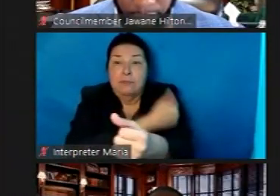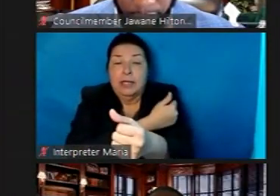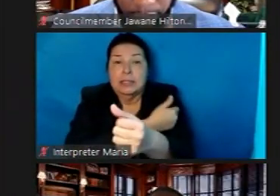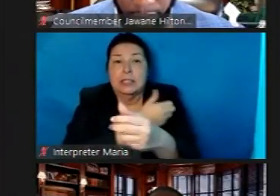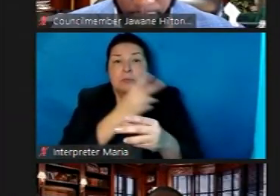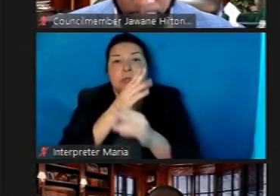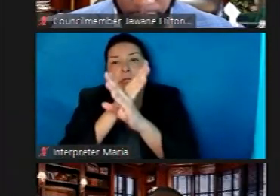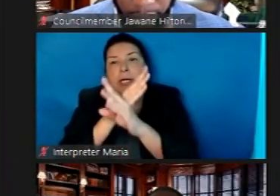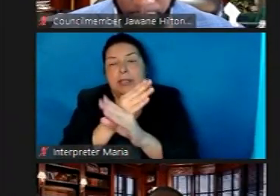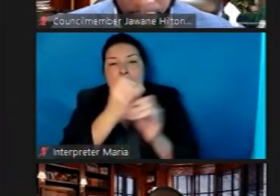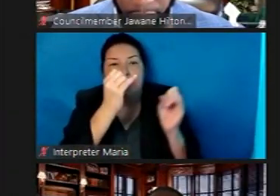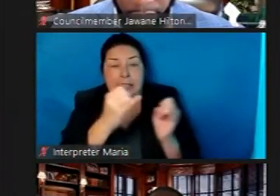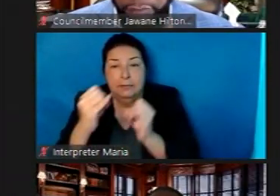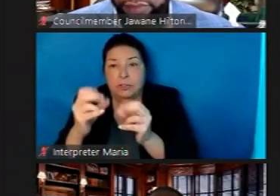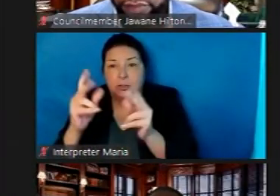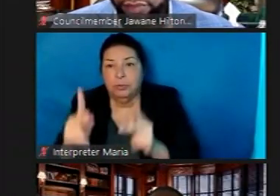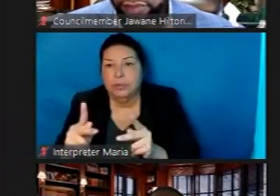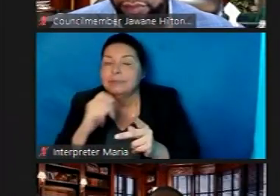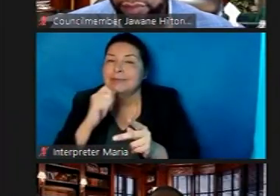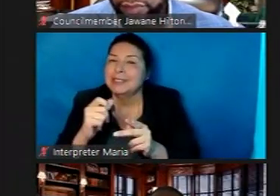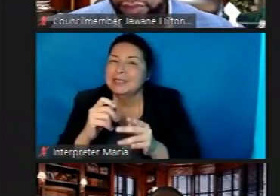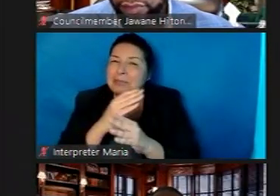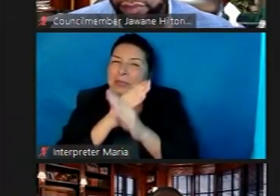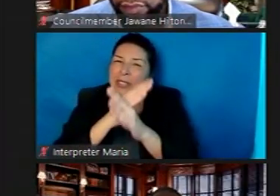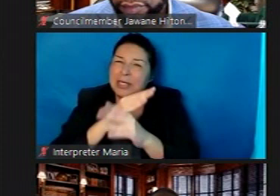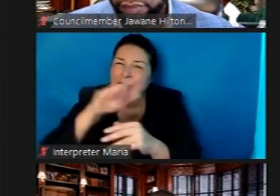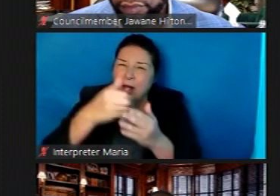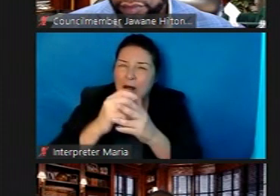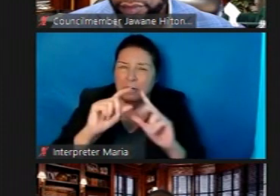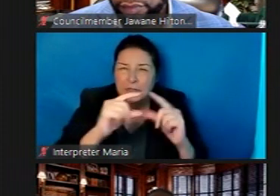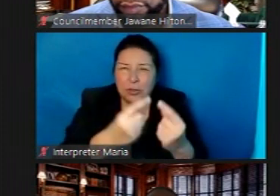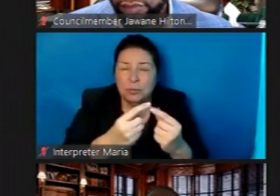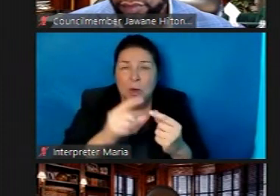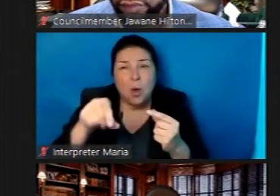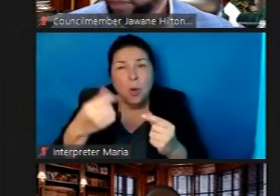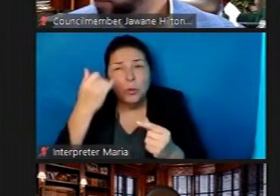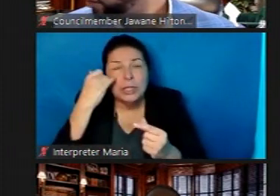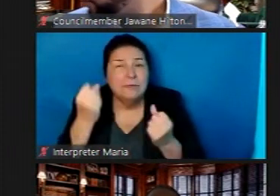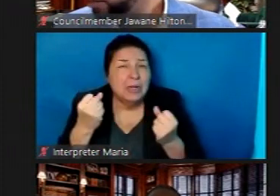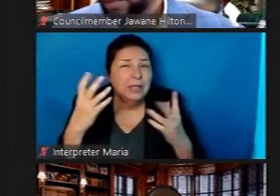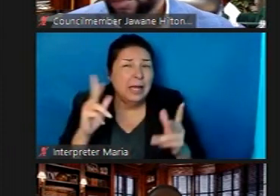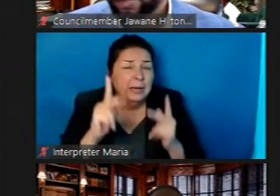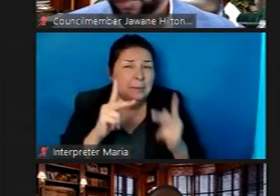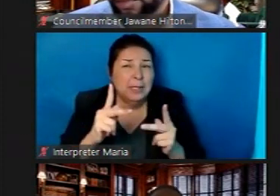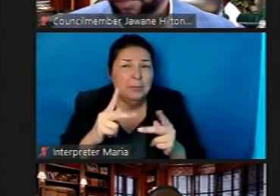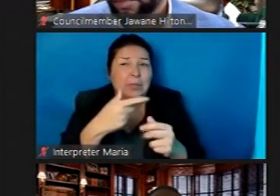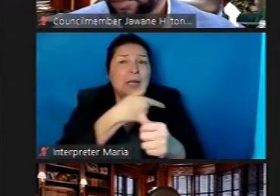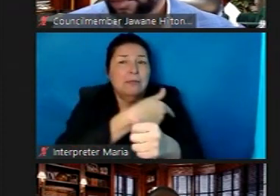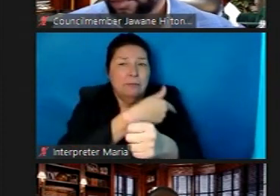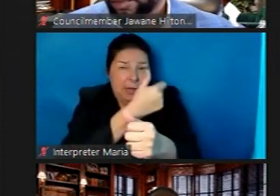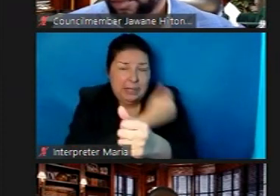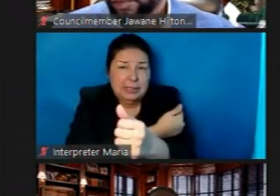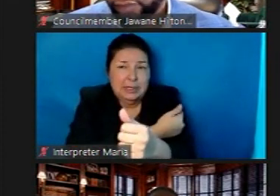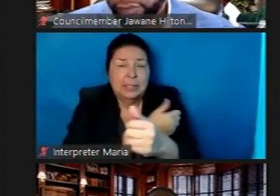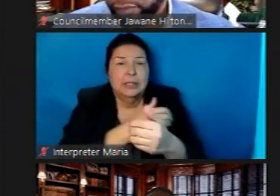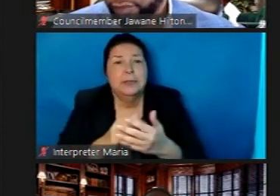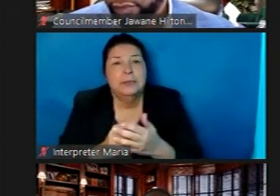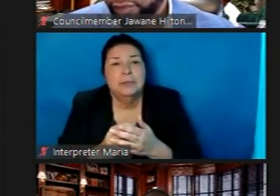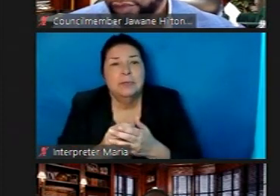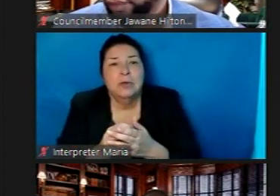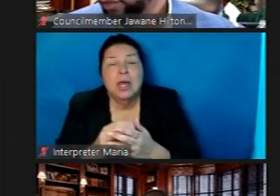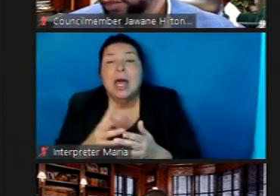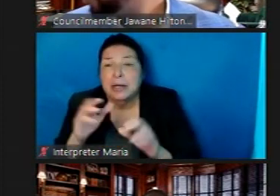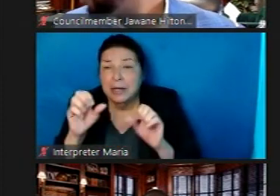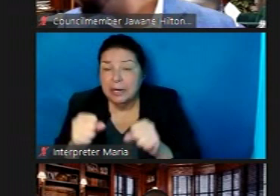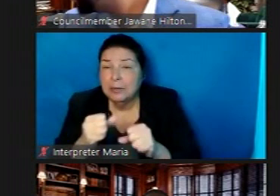person. It doesn't protect the whole group unless a lot of people get vaccinated. And with that herd immunity and with that protection, we're able to